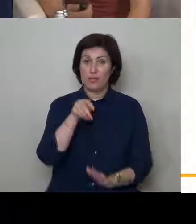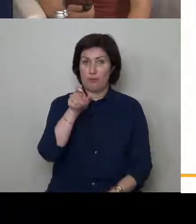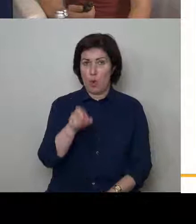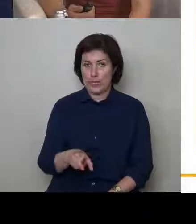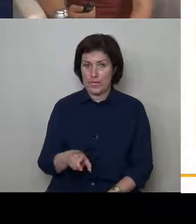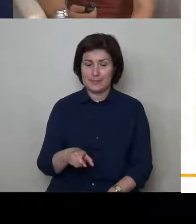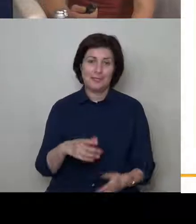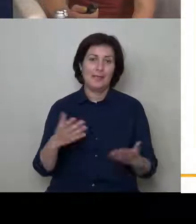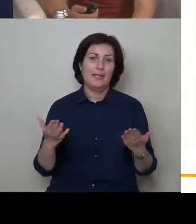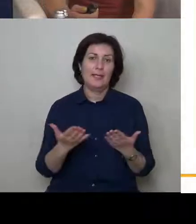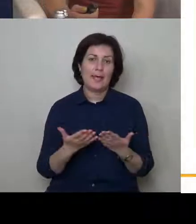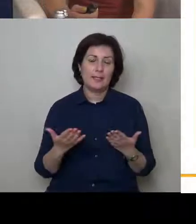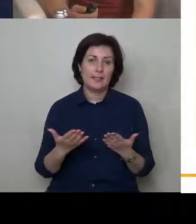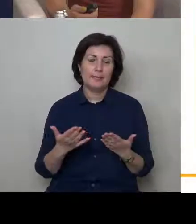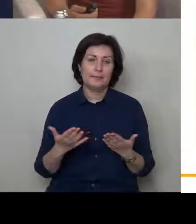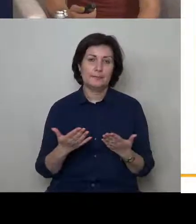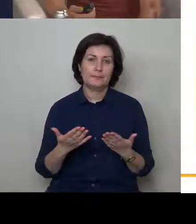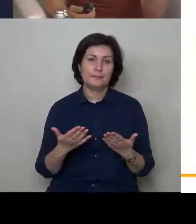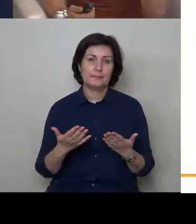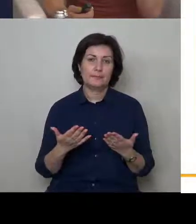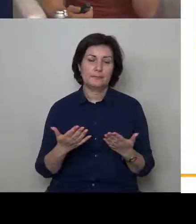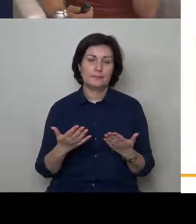If this is a voter